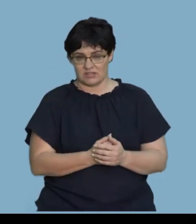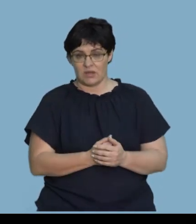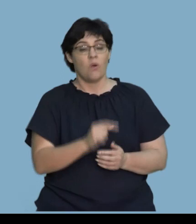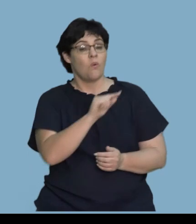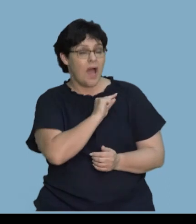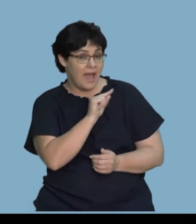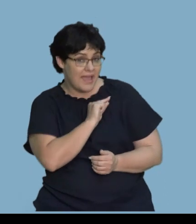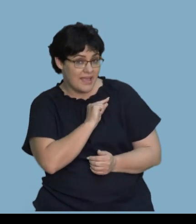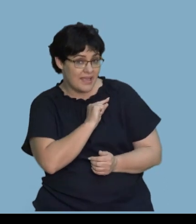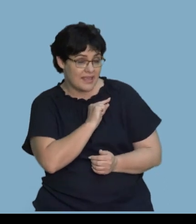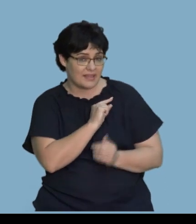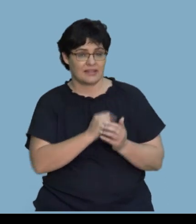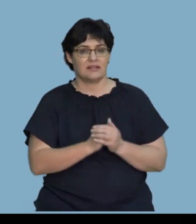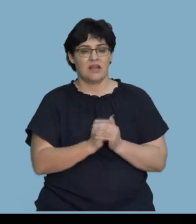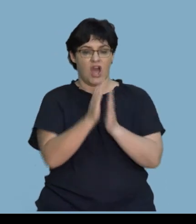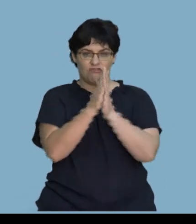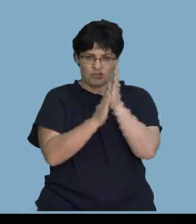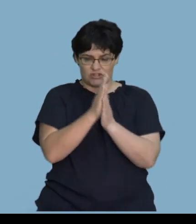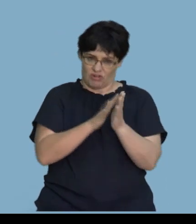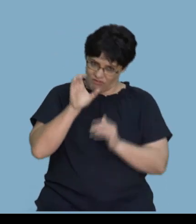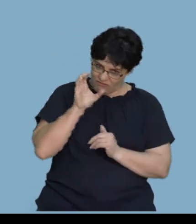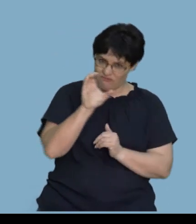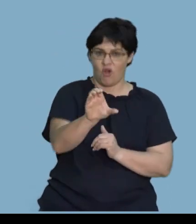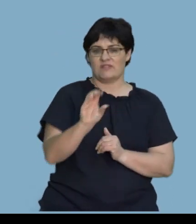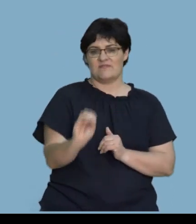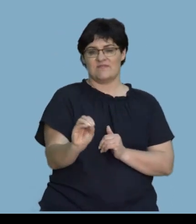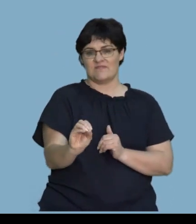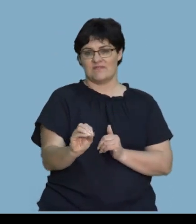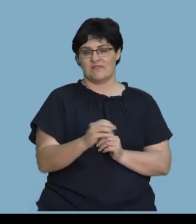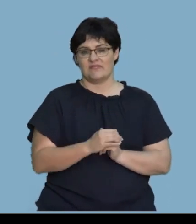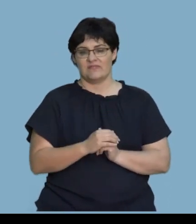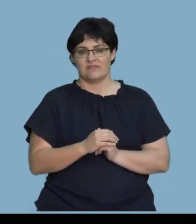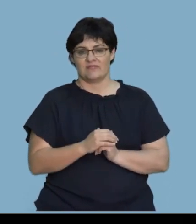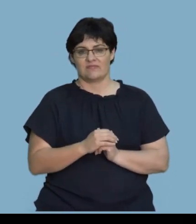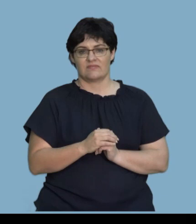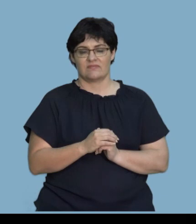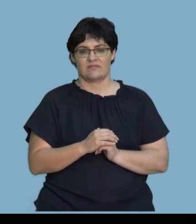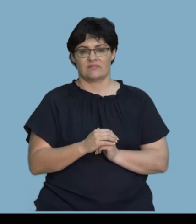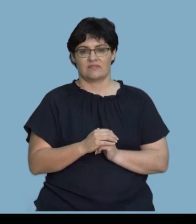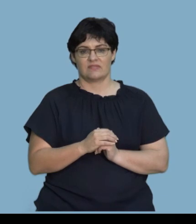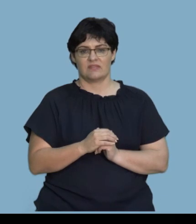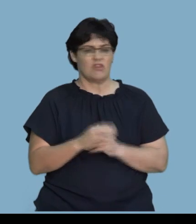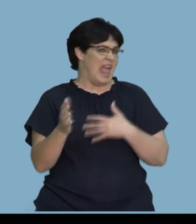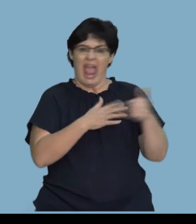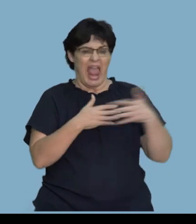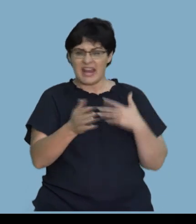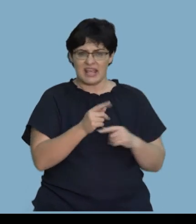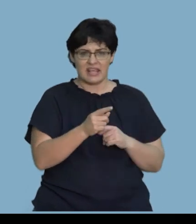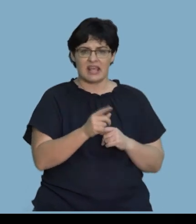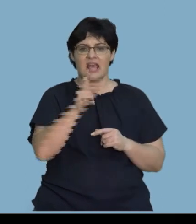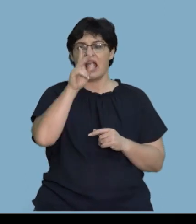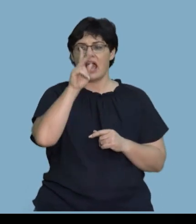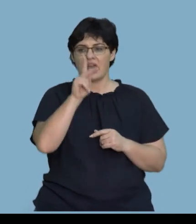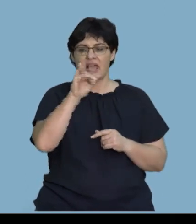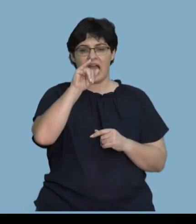is that there is a frictional force, okay? A frictional force, not just any friction, kinetic frictional force,